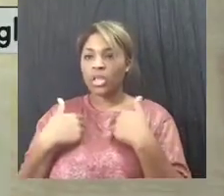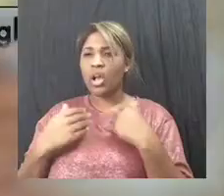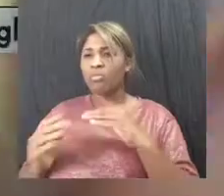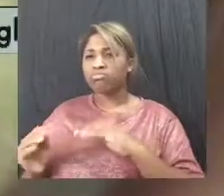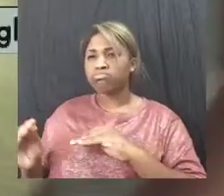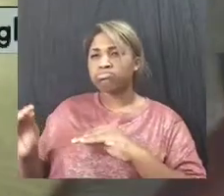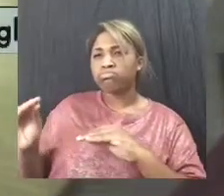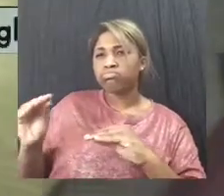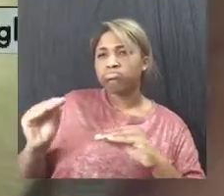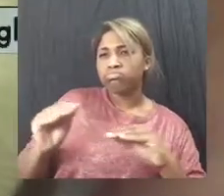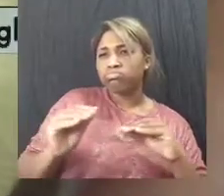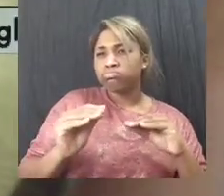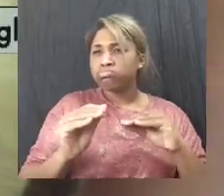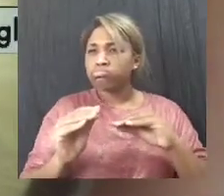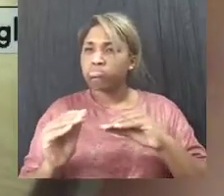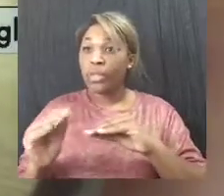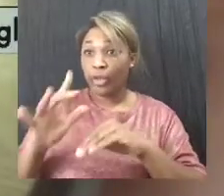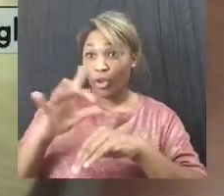mastodon